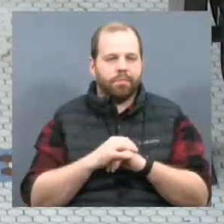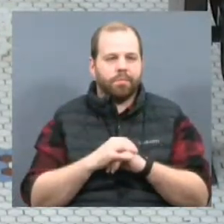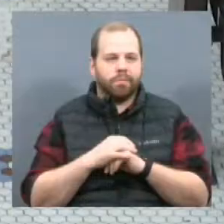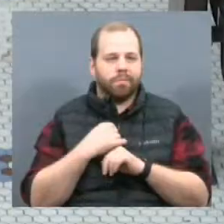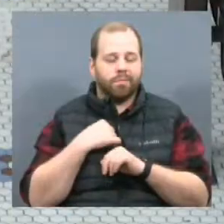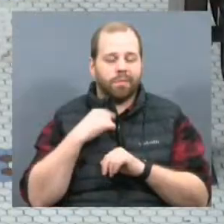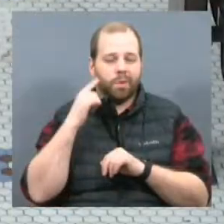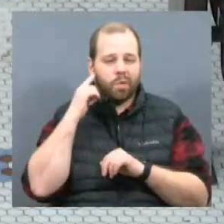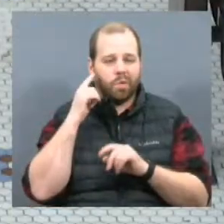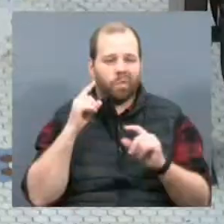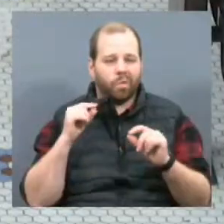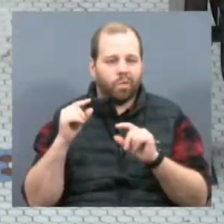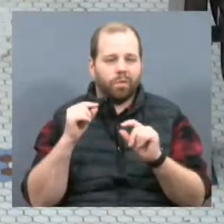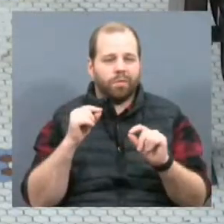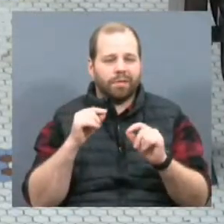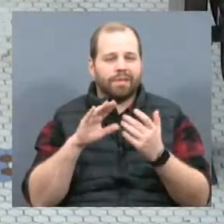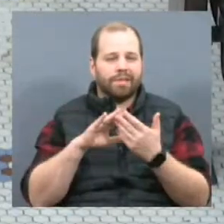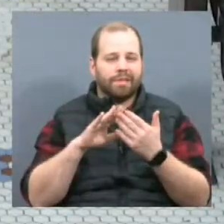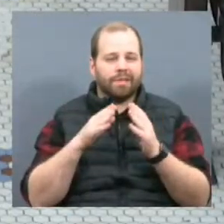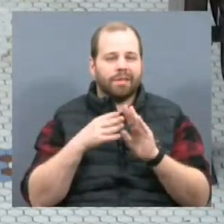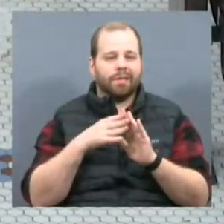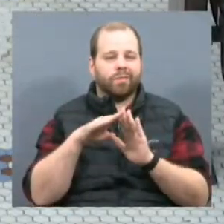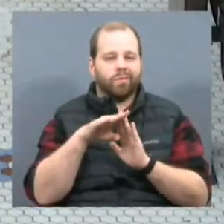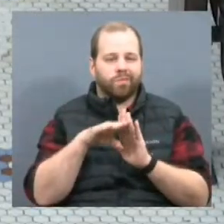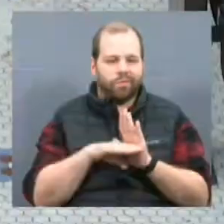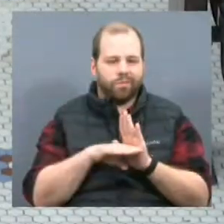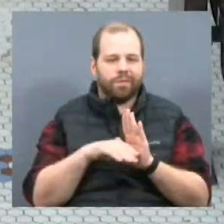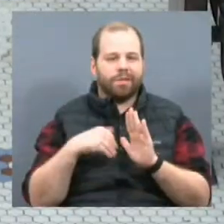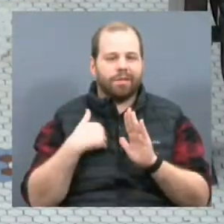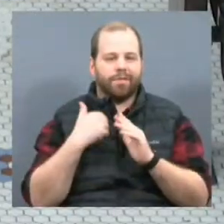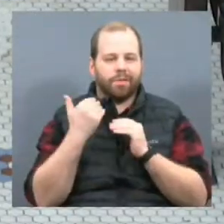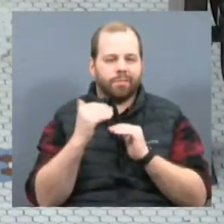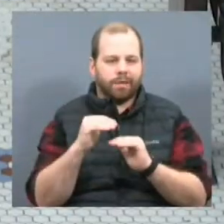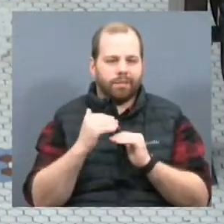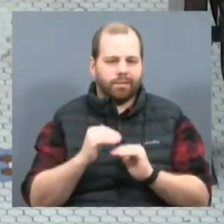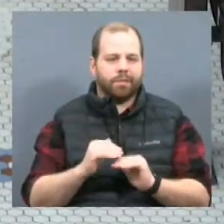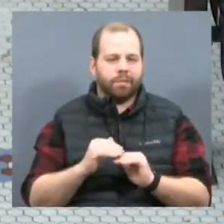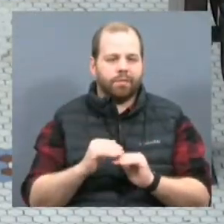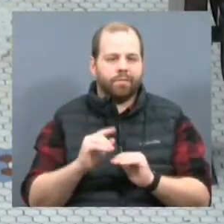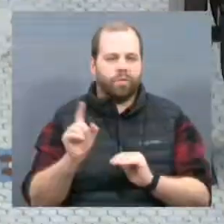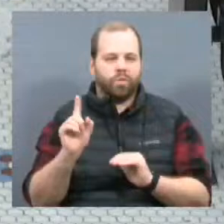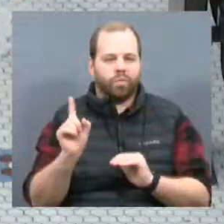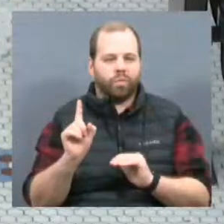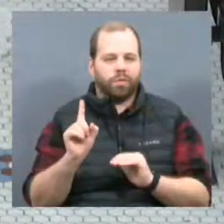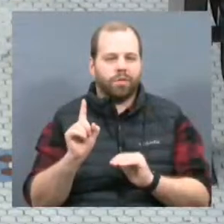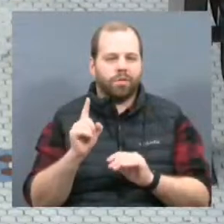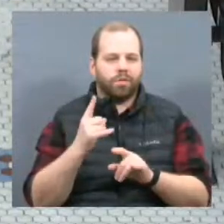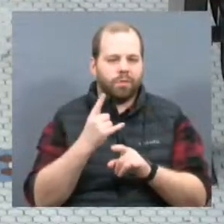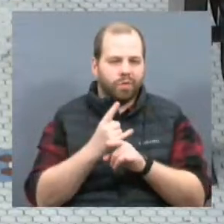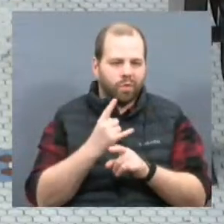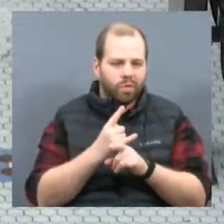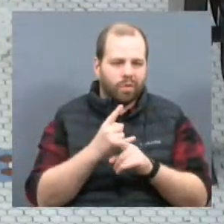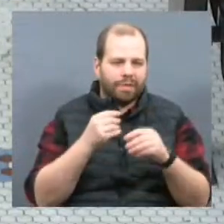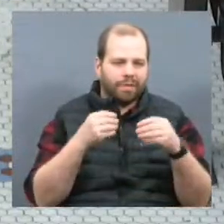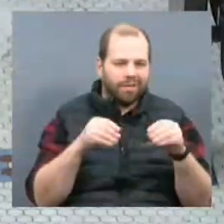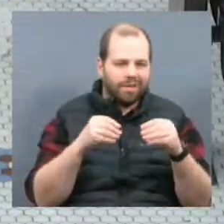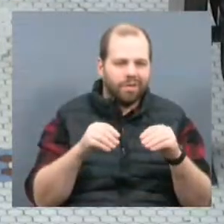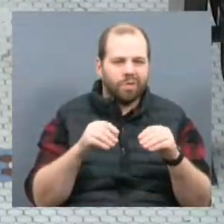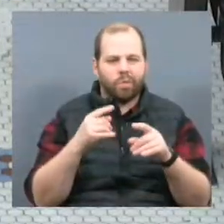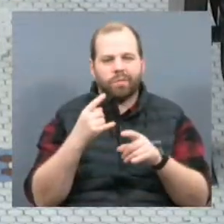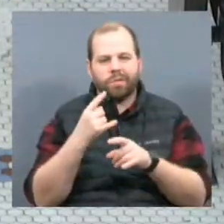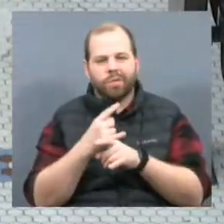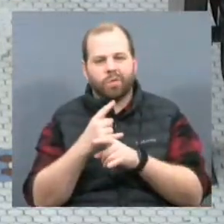And I know that, city code does not, it has some restrictions on where, either a liquor store or liquor sales